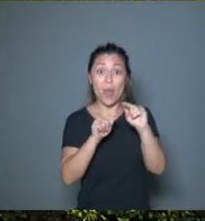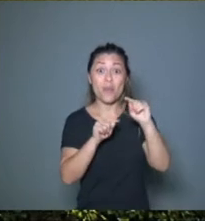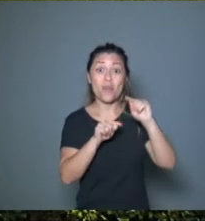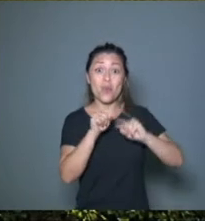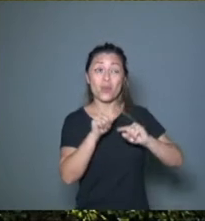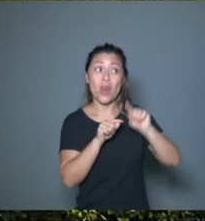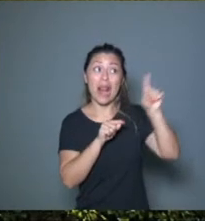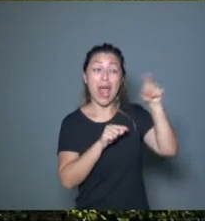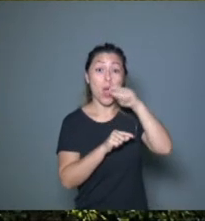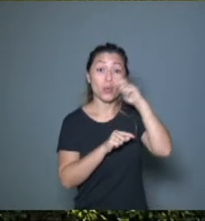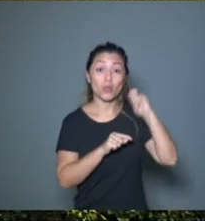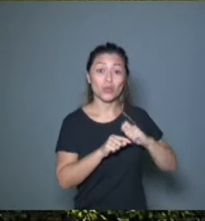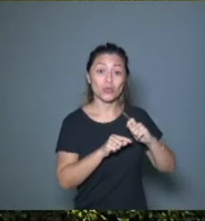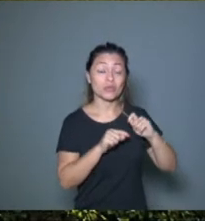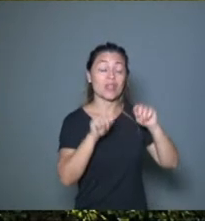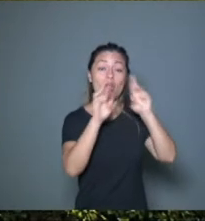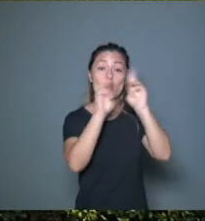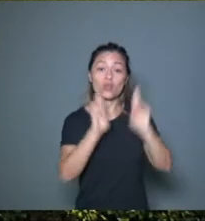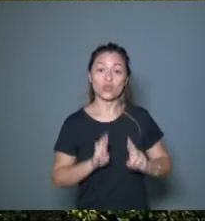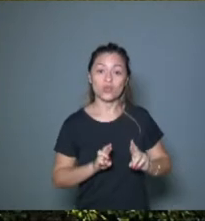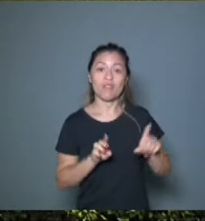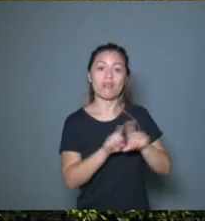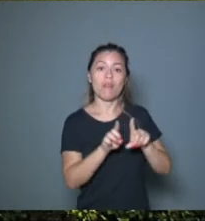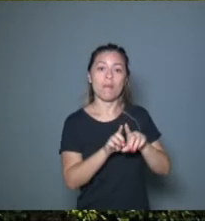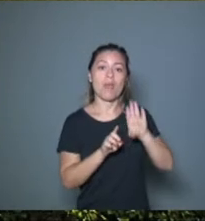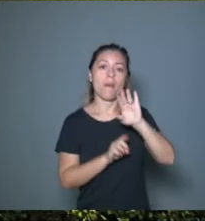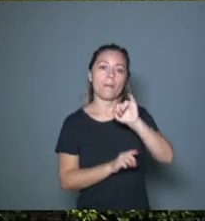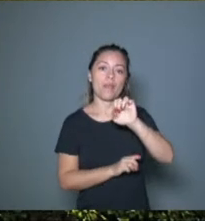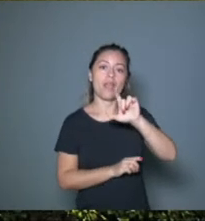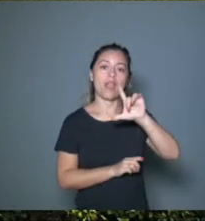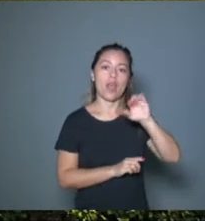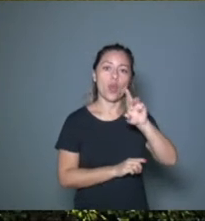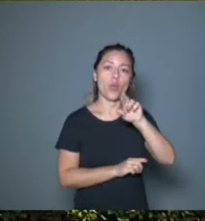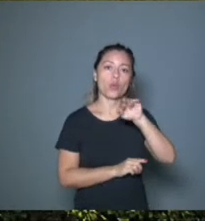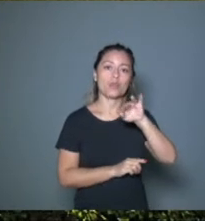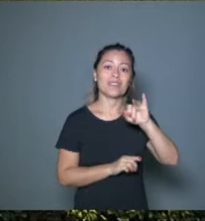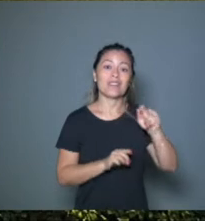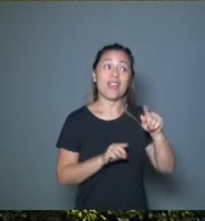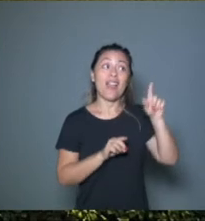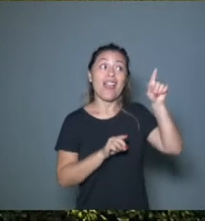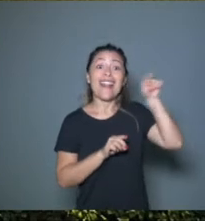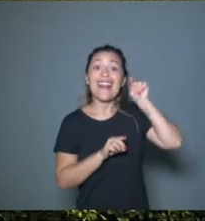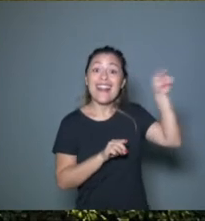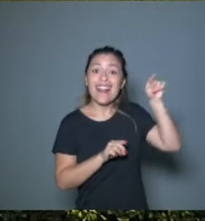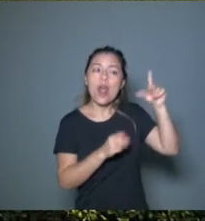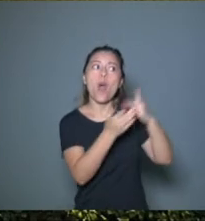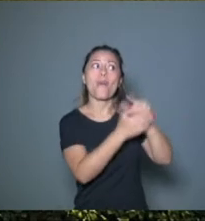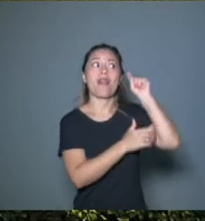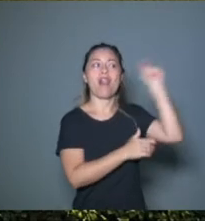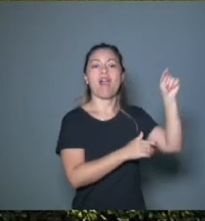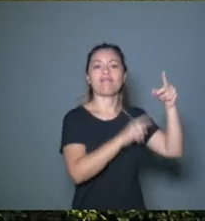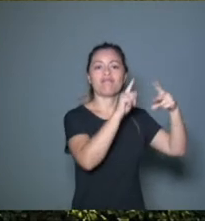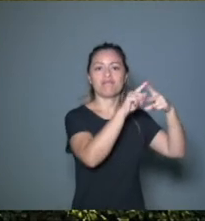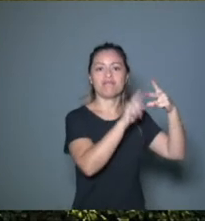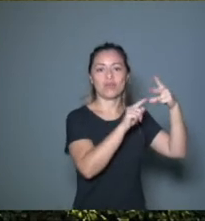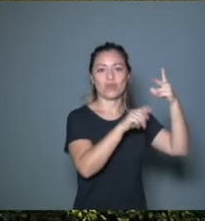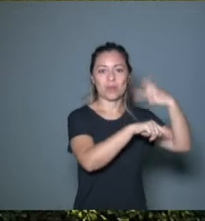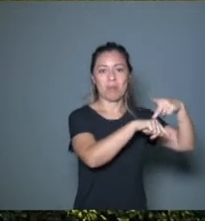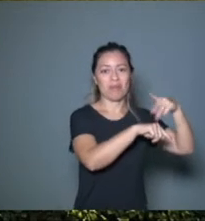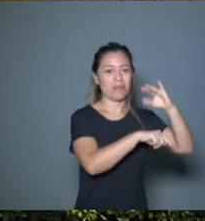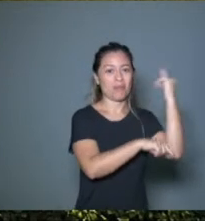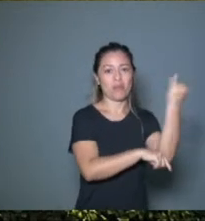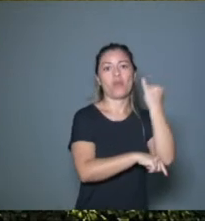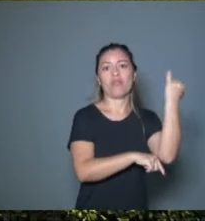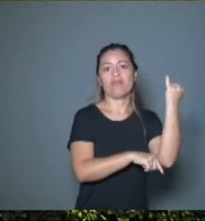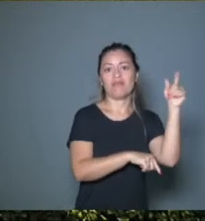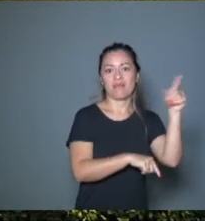Russia and Belarusia mostly supply to the world. 40% of global exports